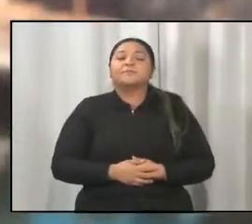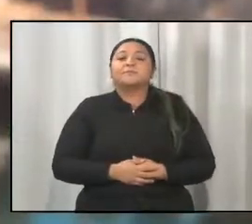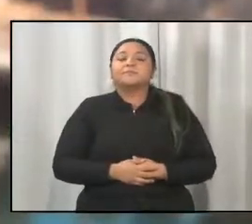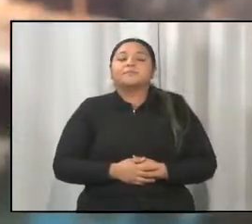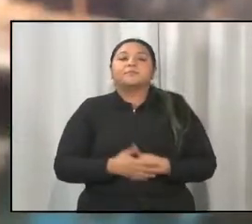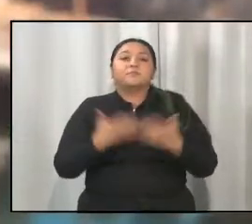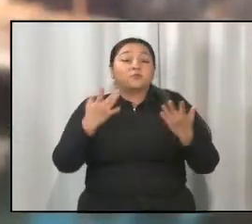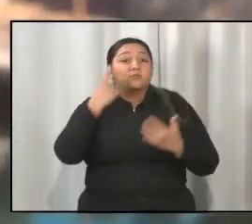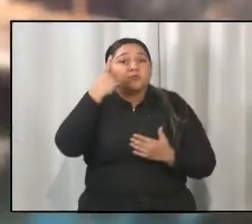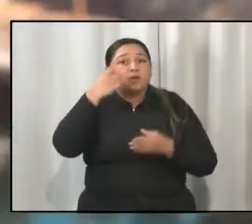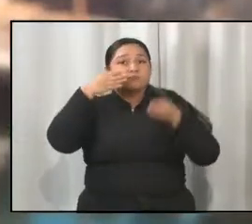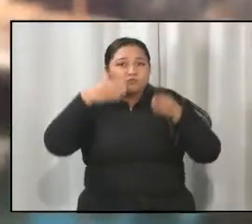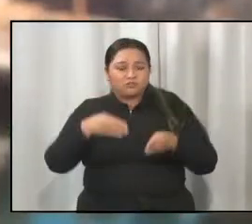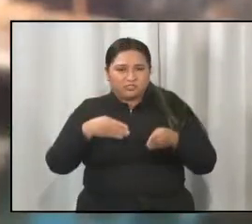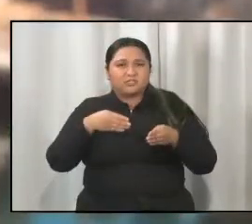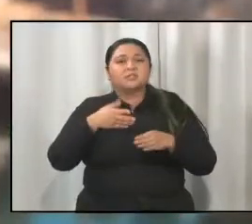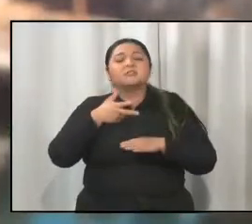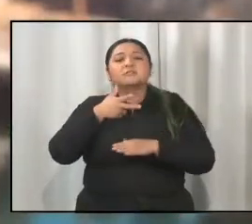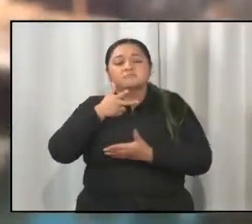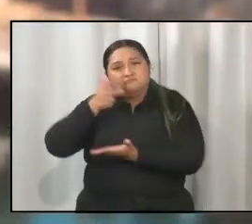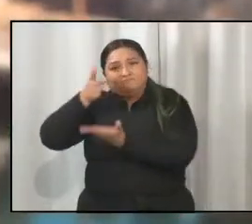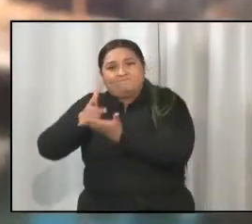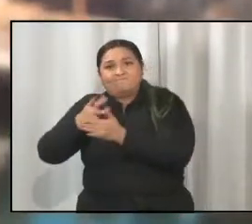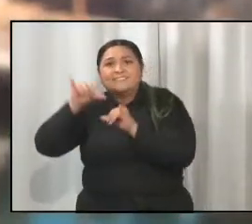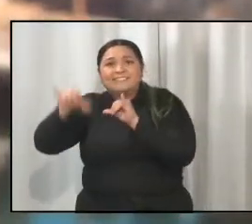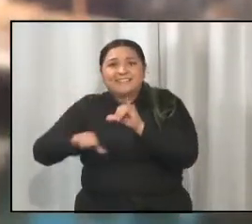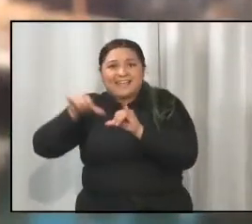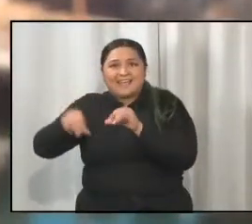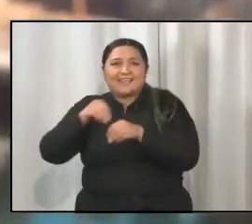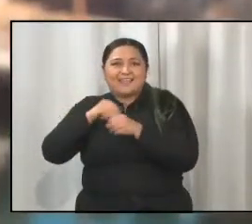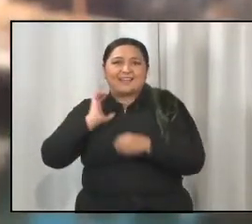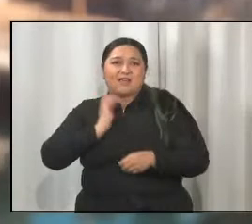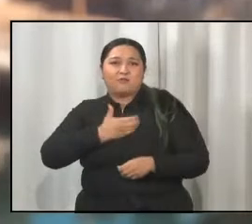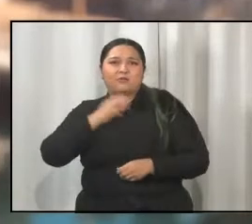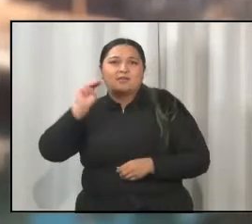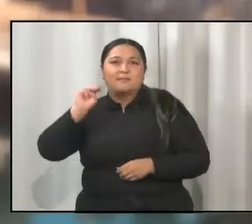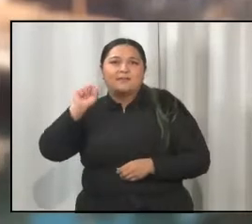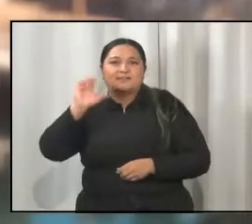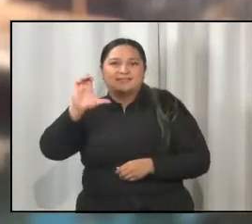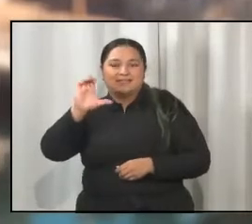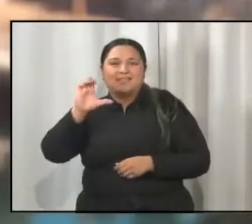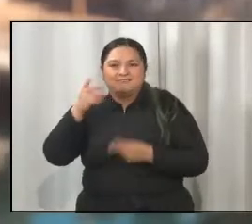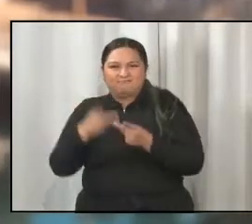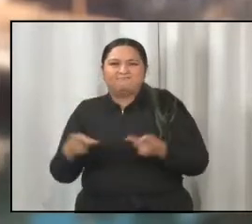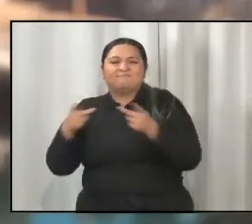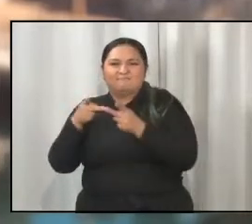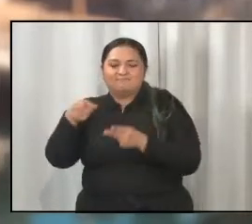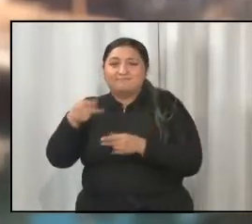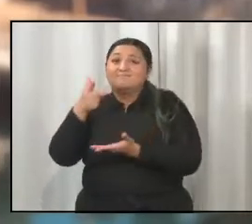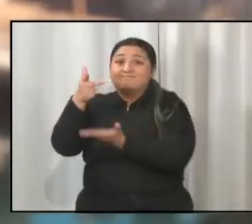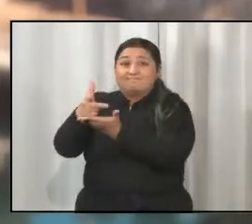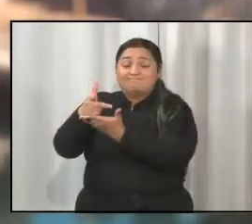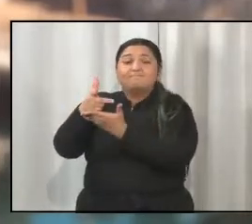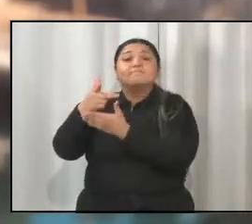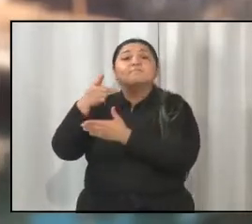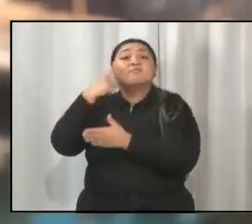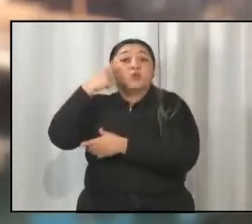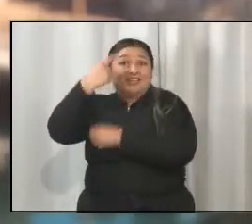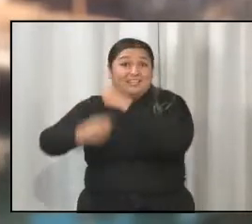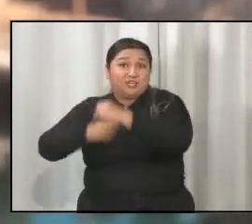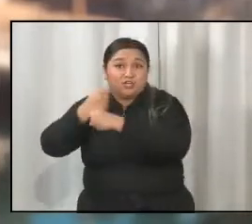staying at our MSC lot for almost a year Veta became homeless